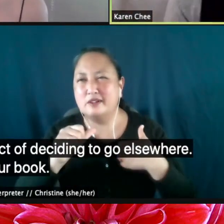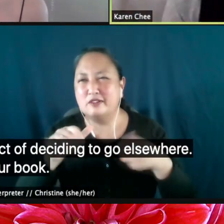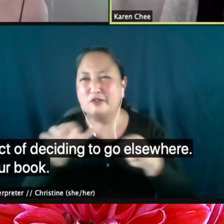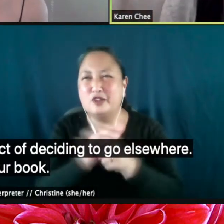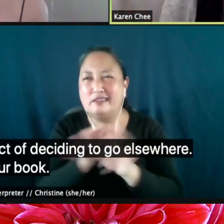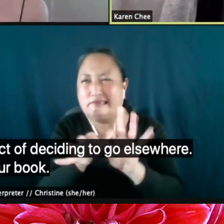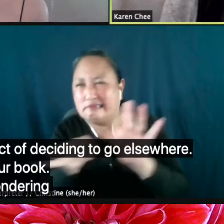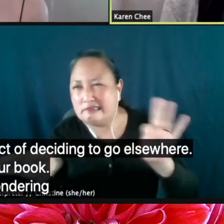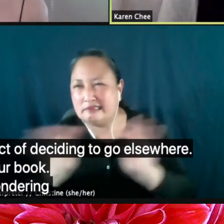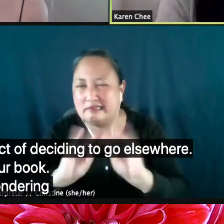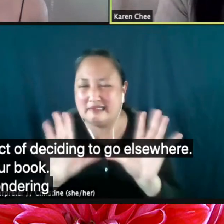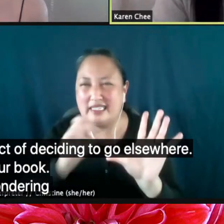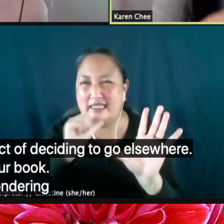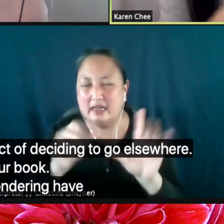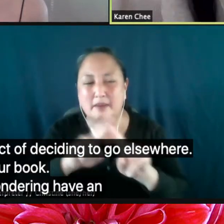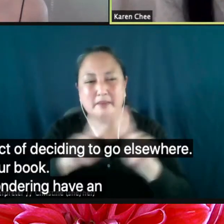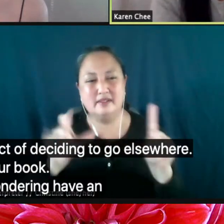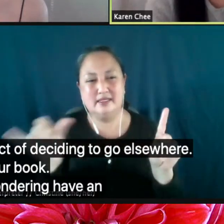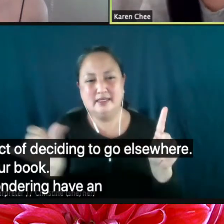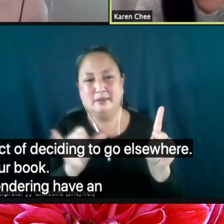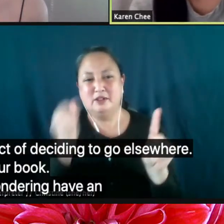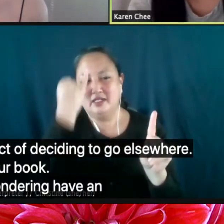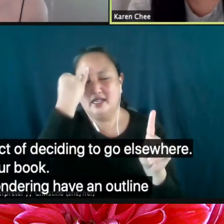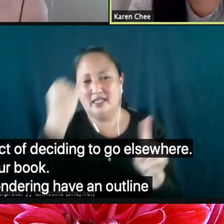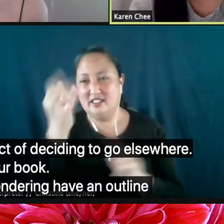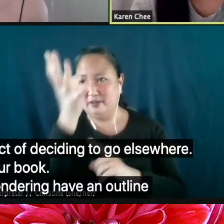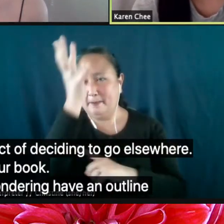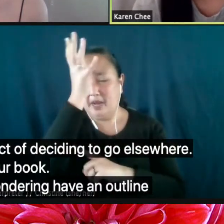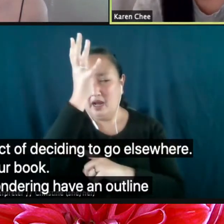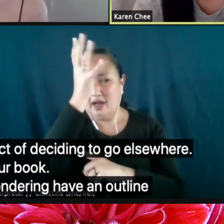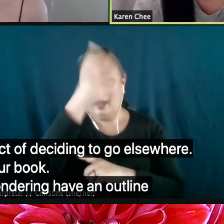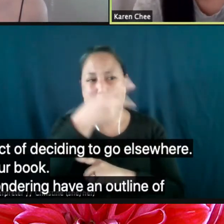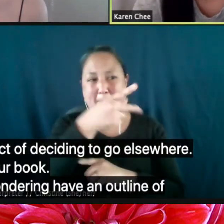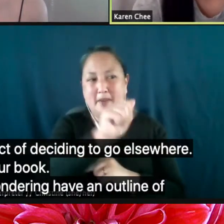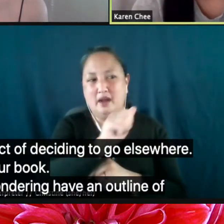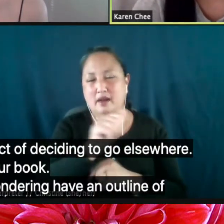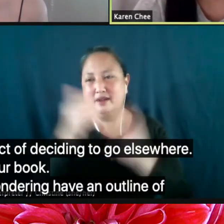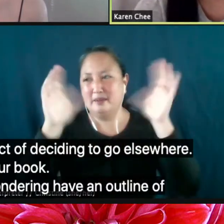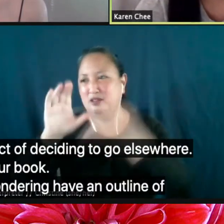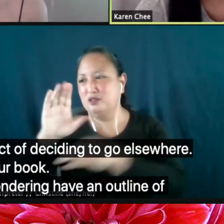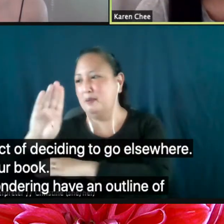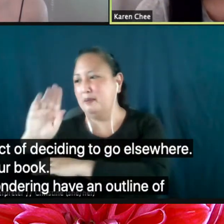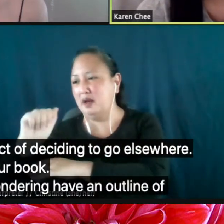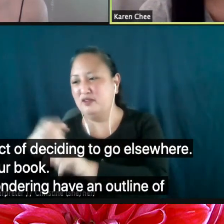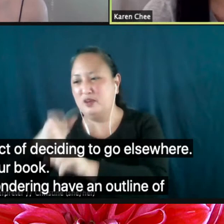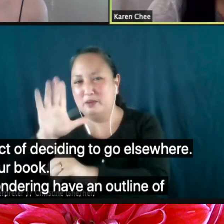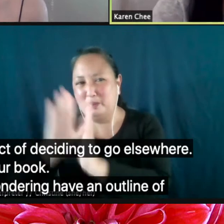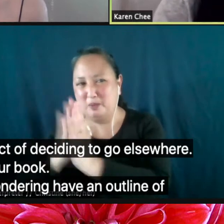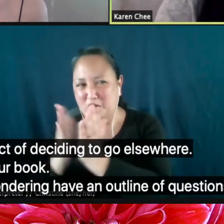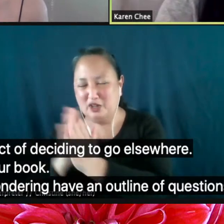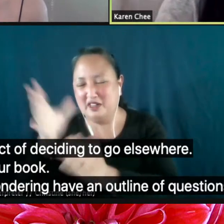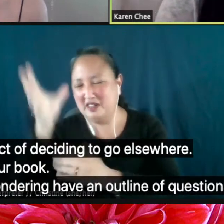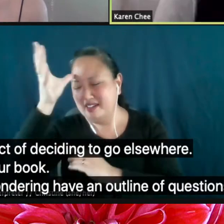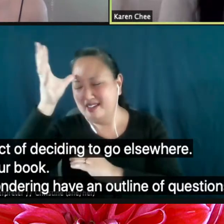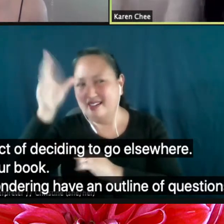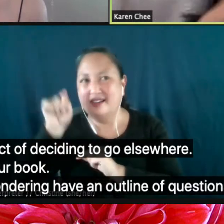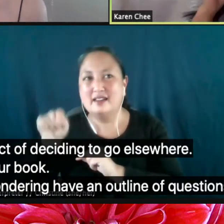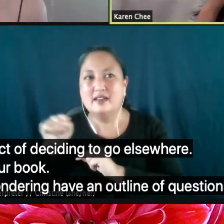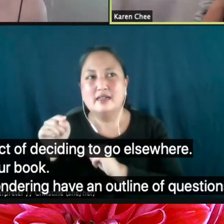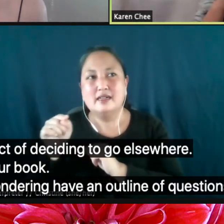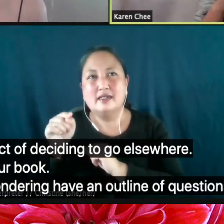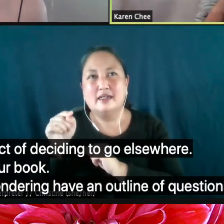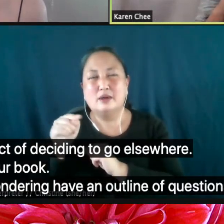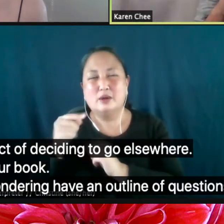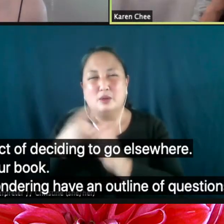but kind of similar to the idea of Pa, I guess, versus Ba. Um, I think a lot of the sort of images